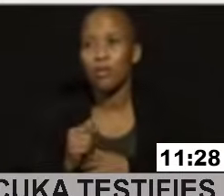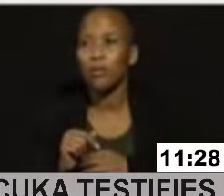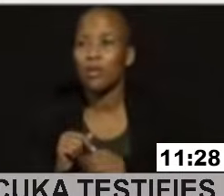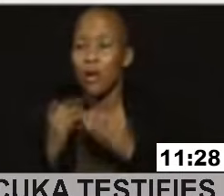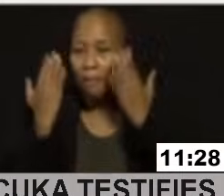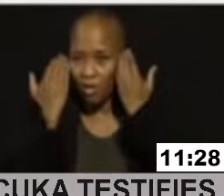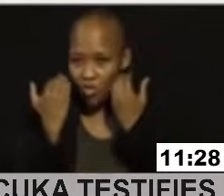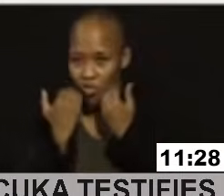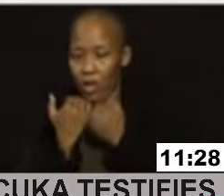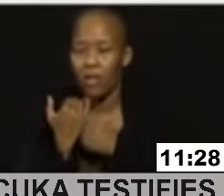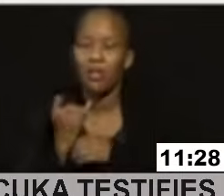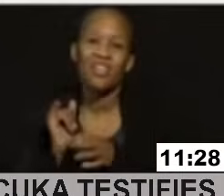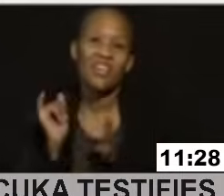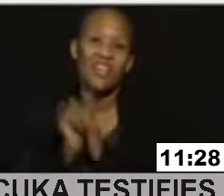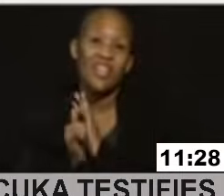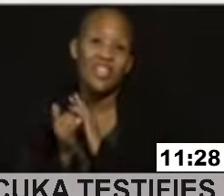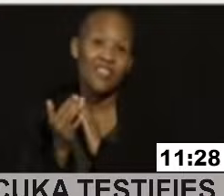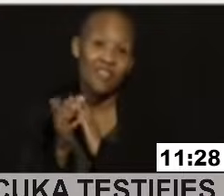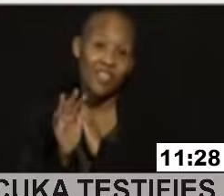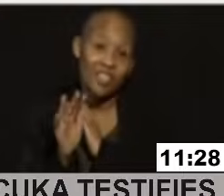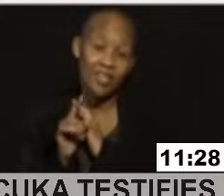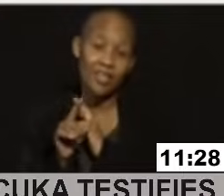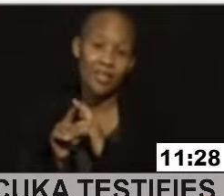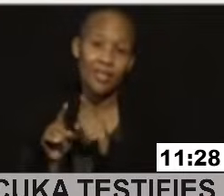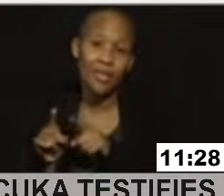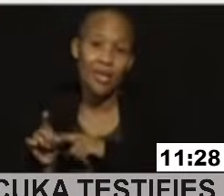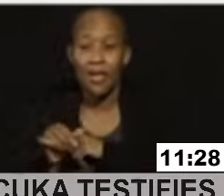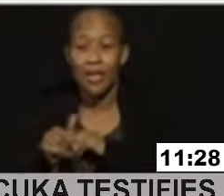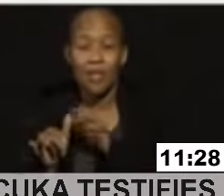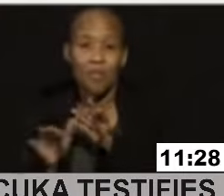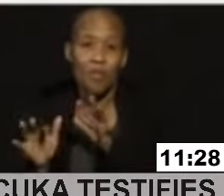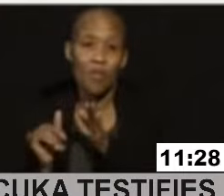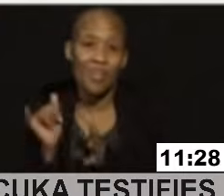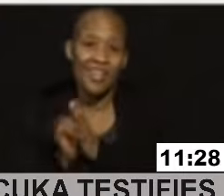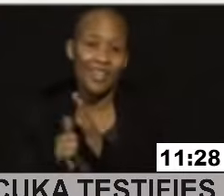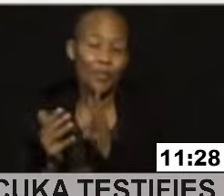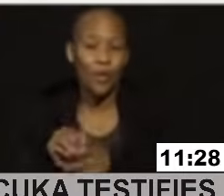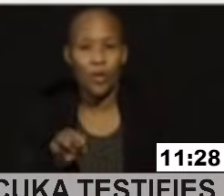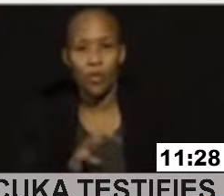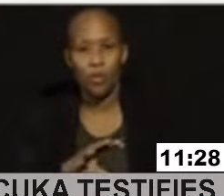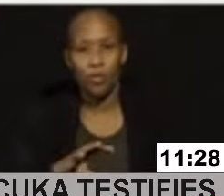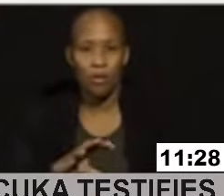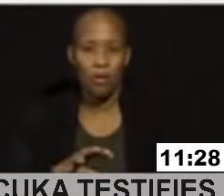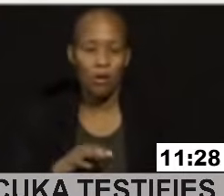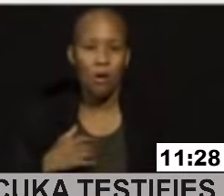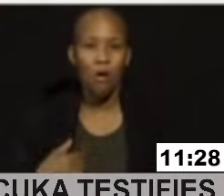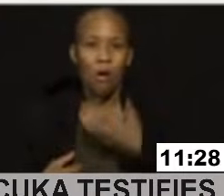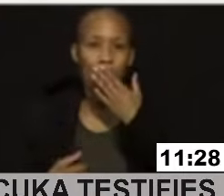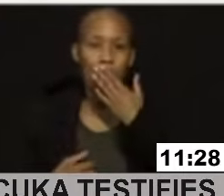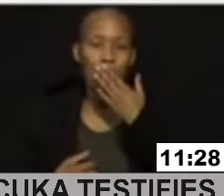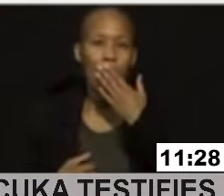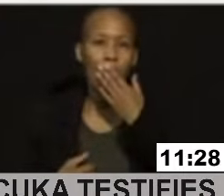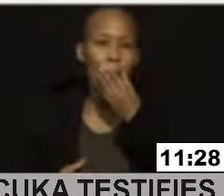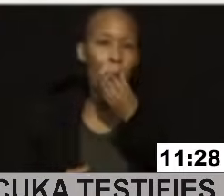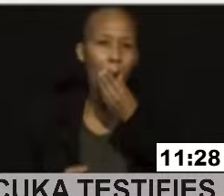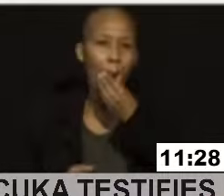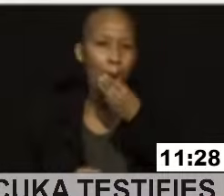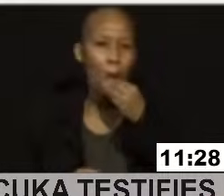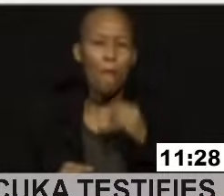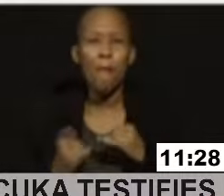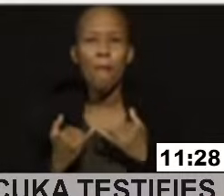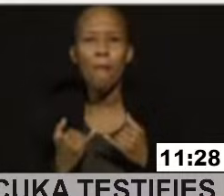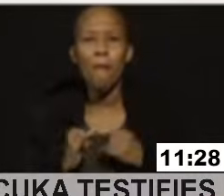killed by the same people in the Western Cape. And there were no successful arrests or